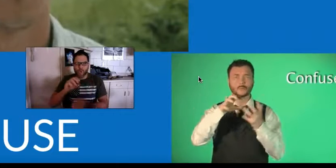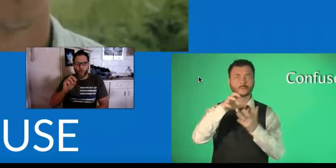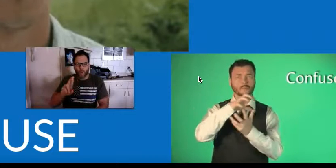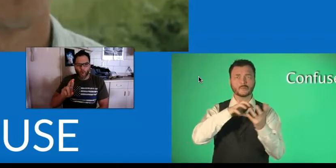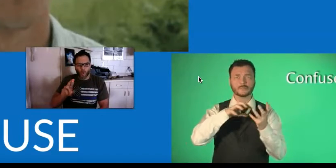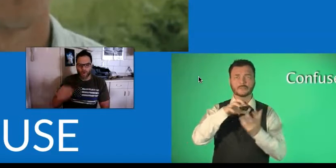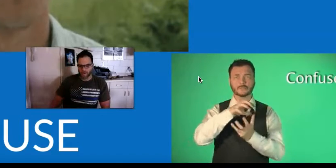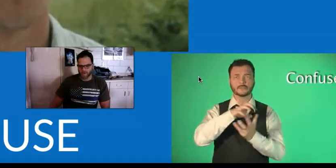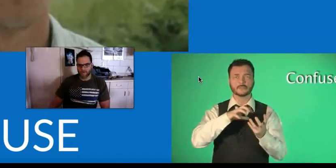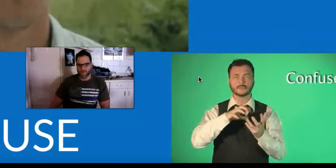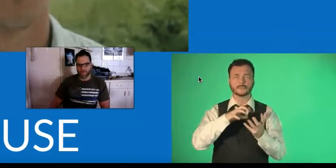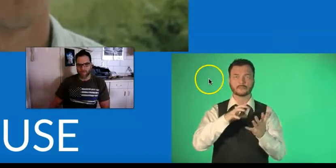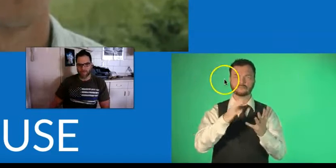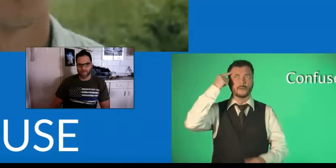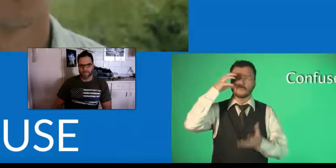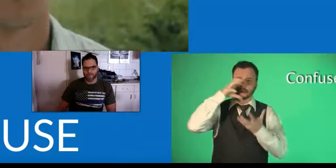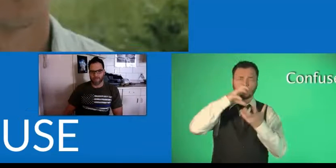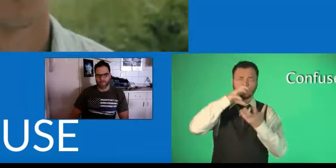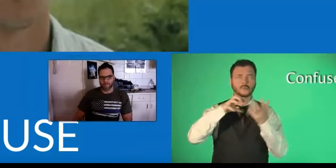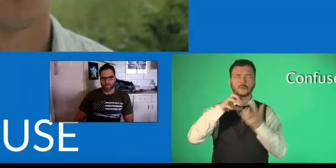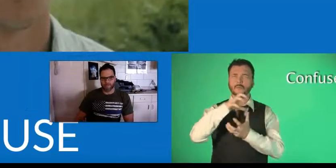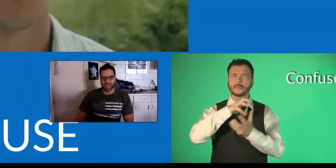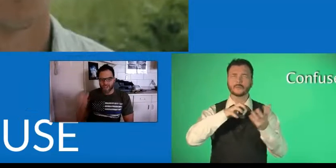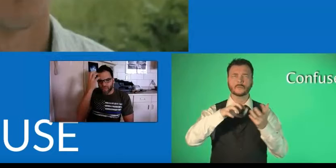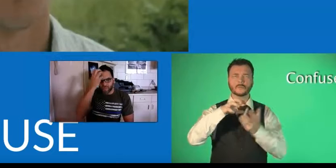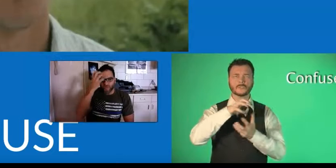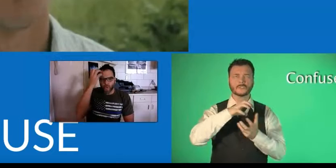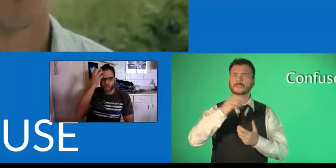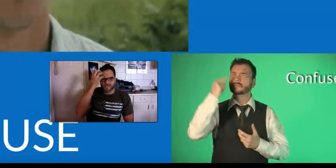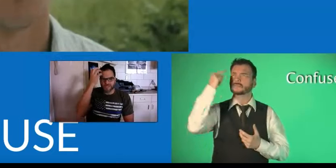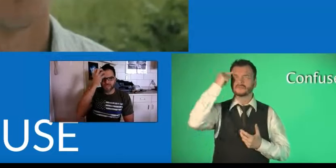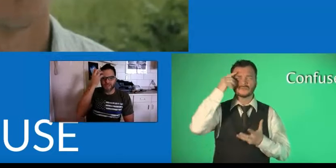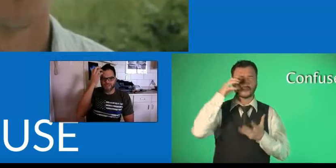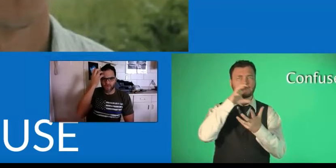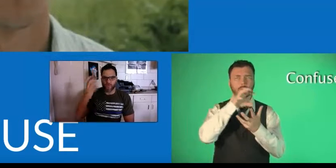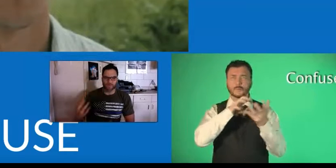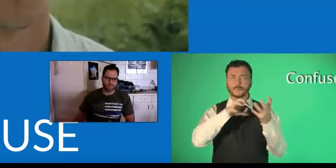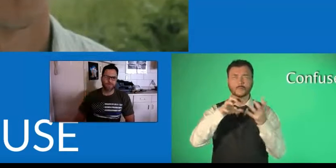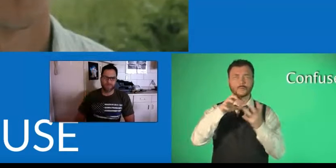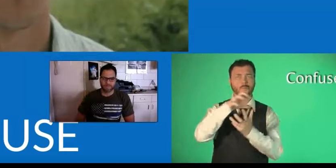Confuse. Or confuse.